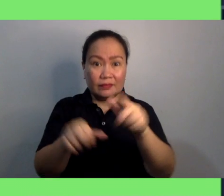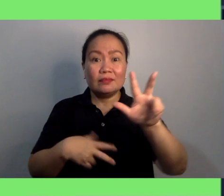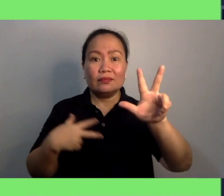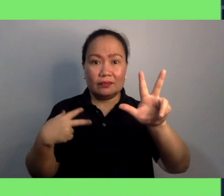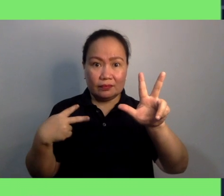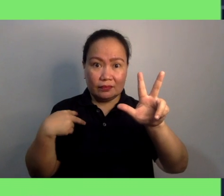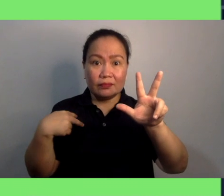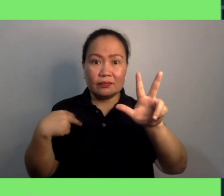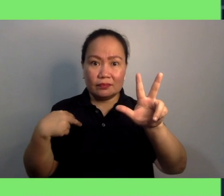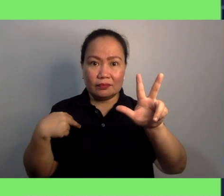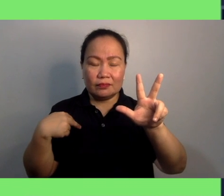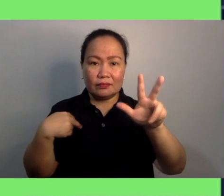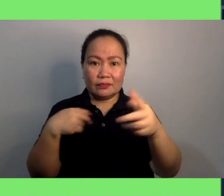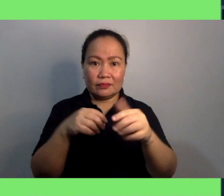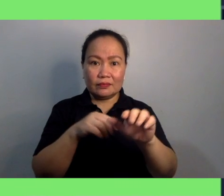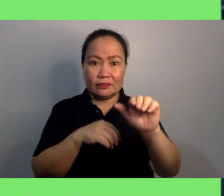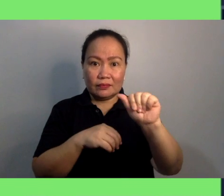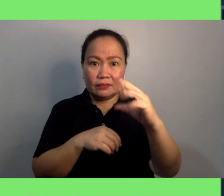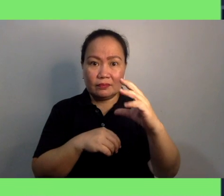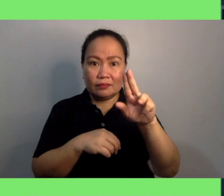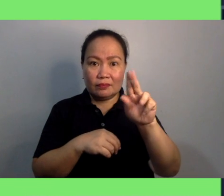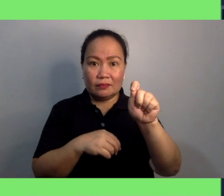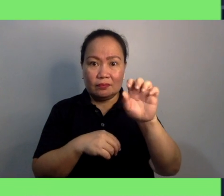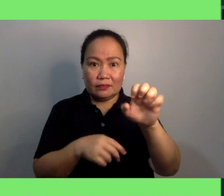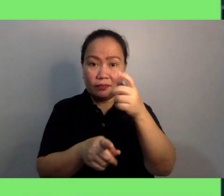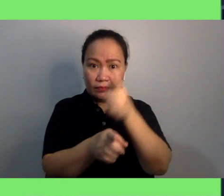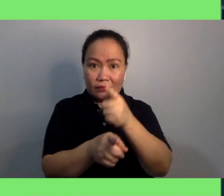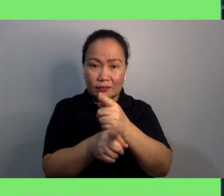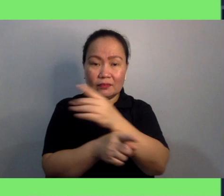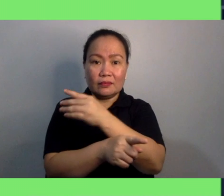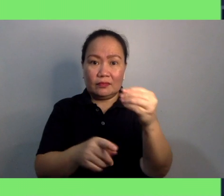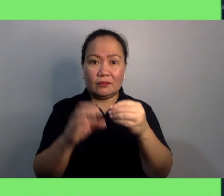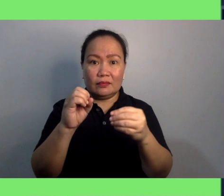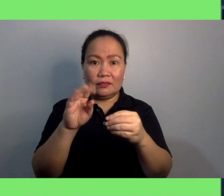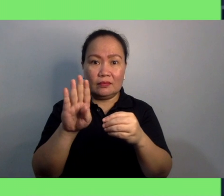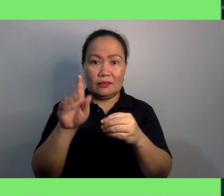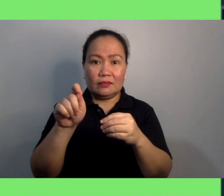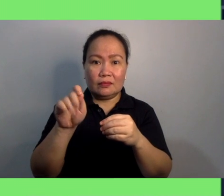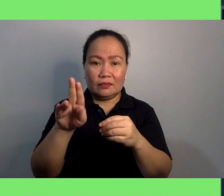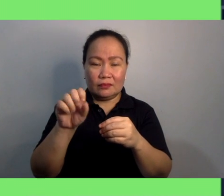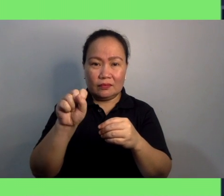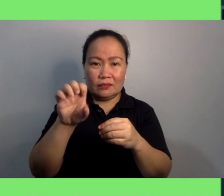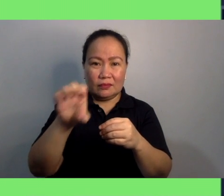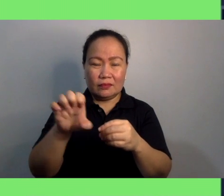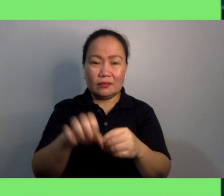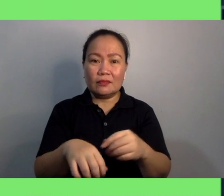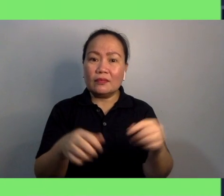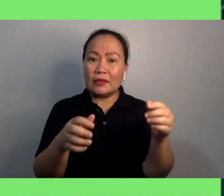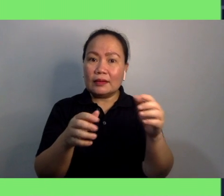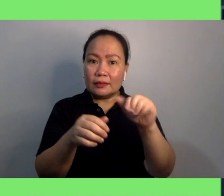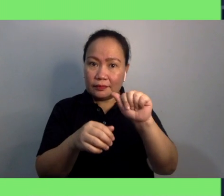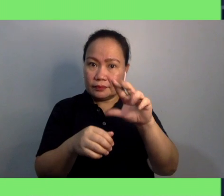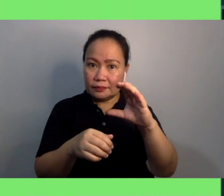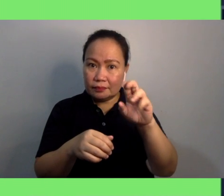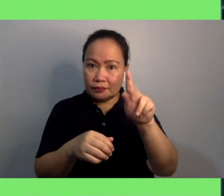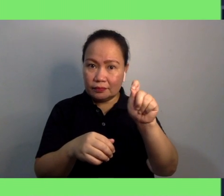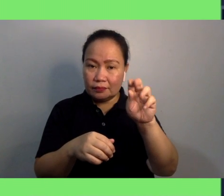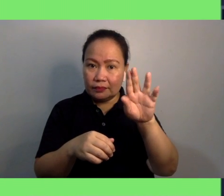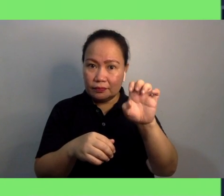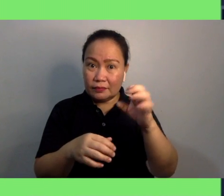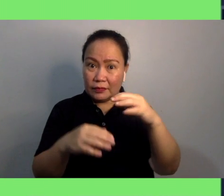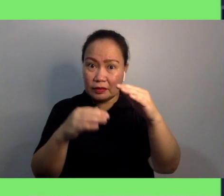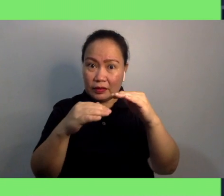of angles: the acute angle, the right angle, and the obtuse angle, where acute angle is greater than